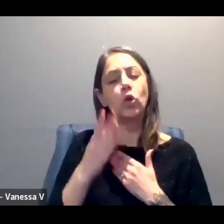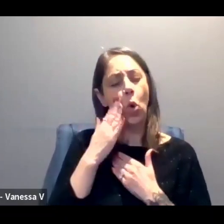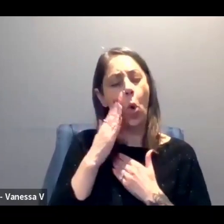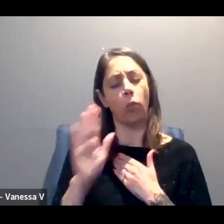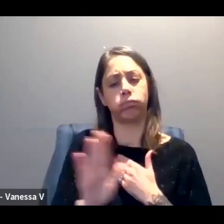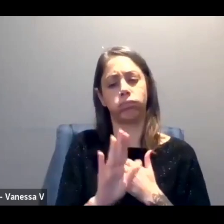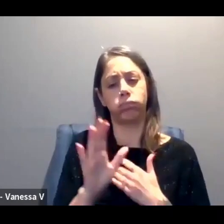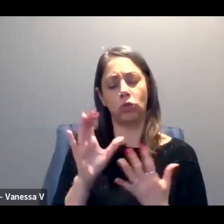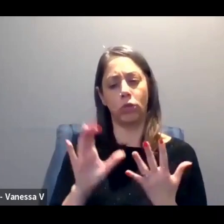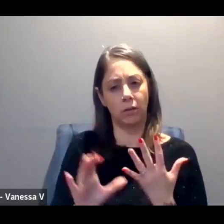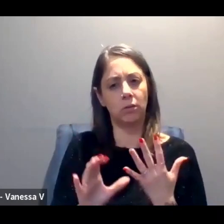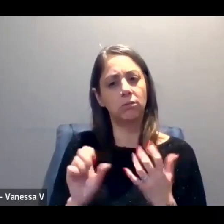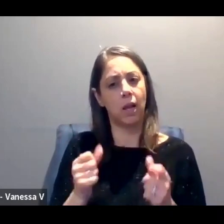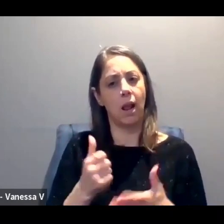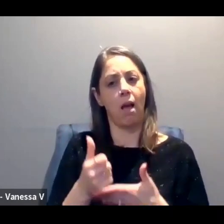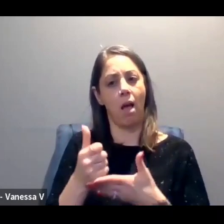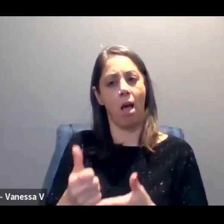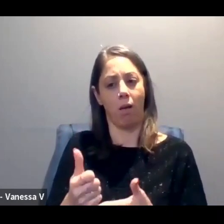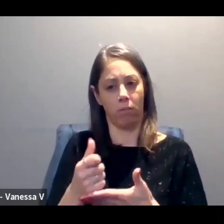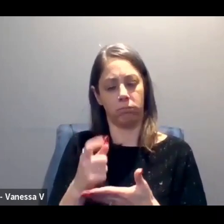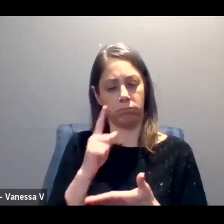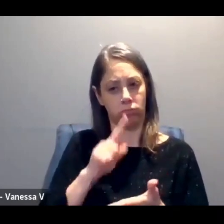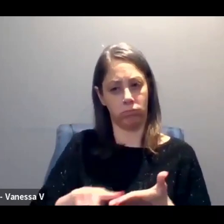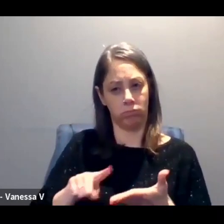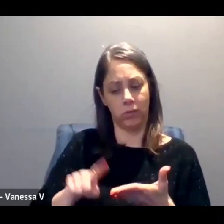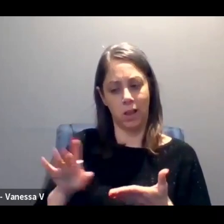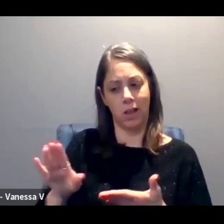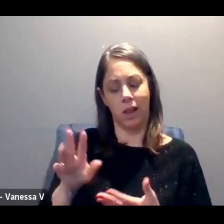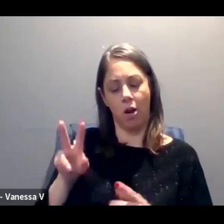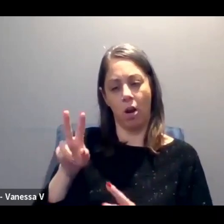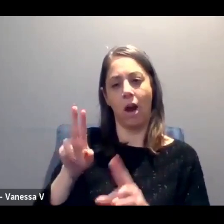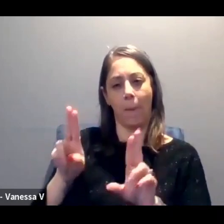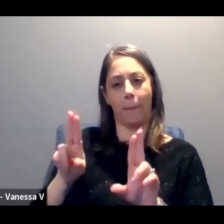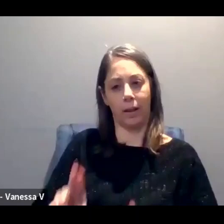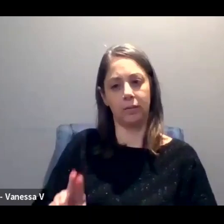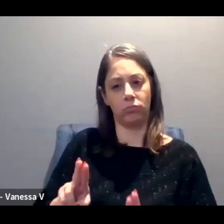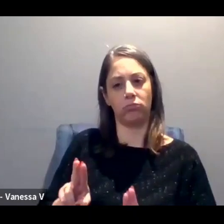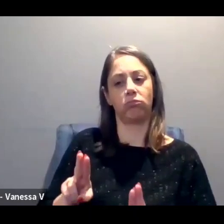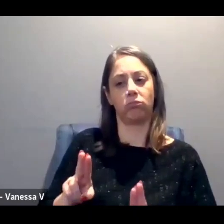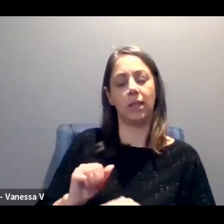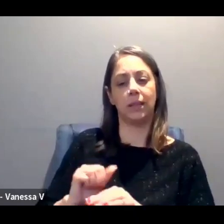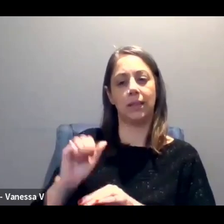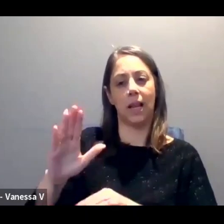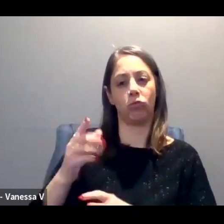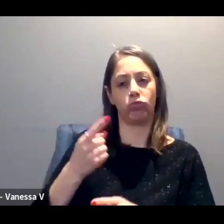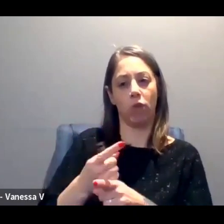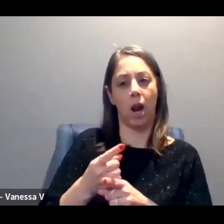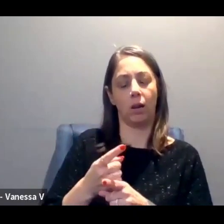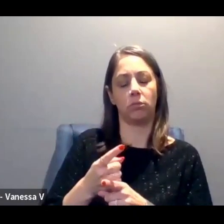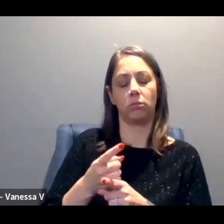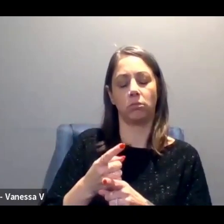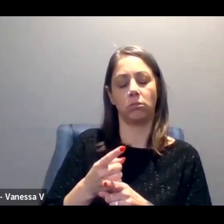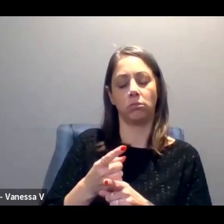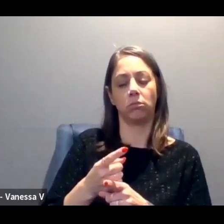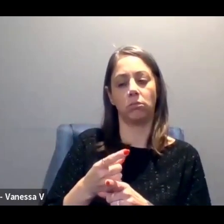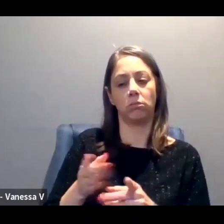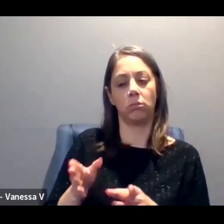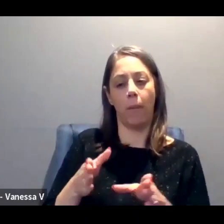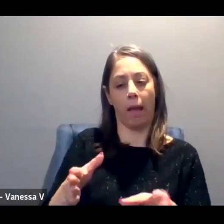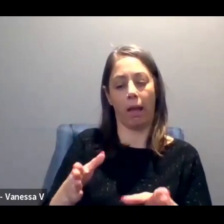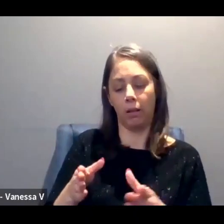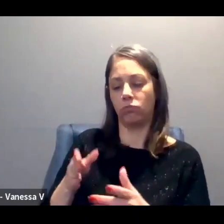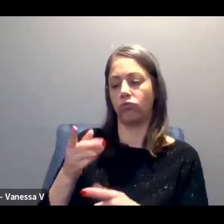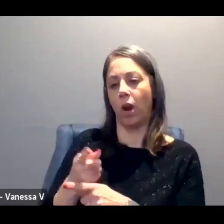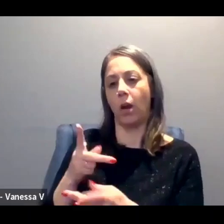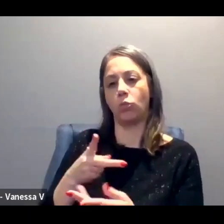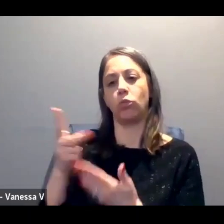is and can help look through a person's application and direct them to the right path or the right um, program based